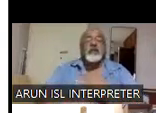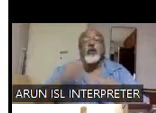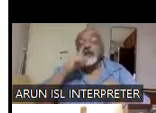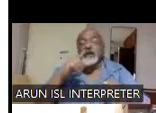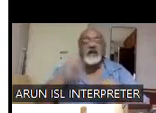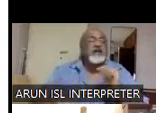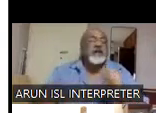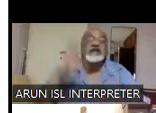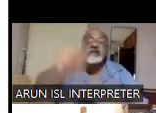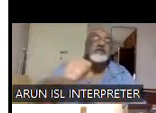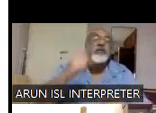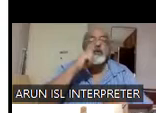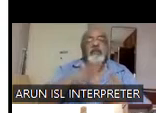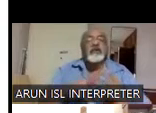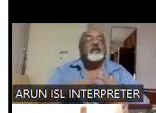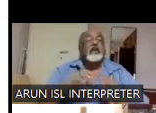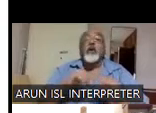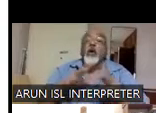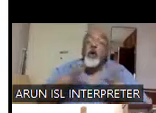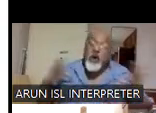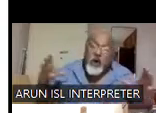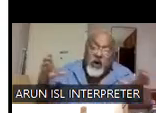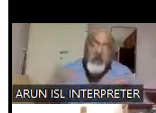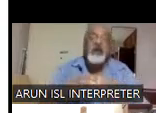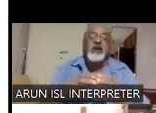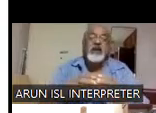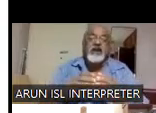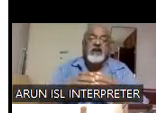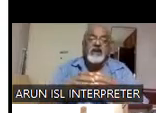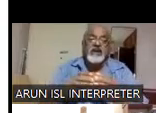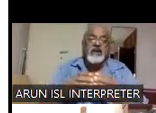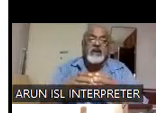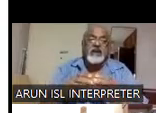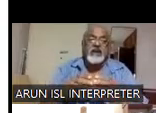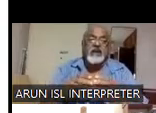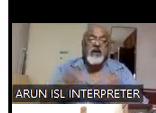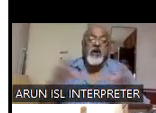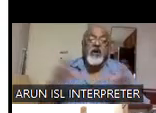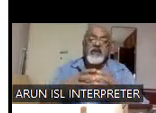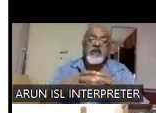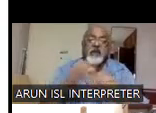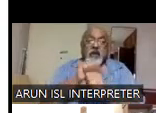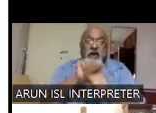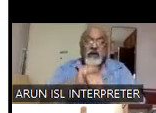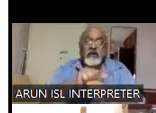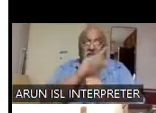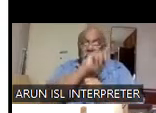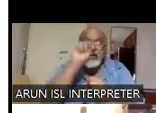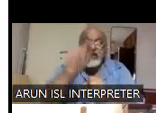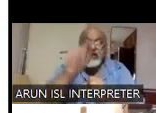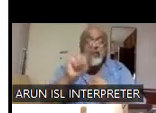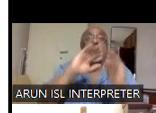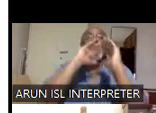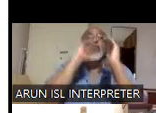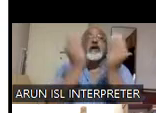together. All together, when we come together and we work for a cause, planet Earth can be